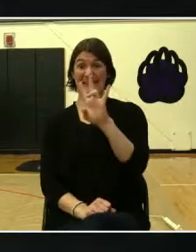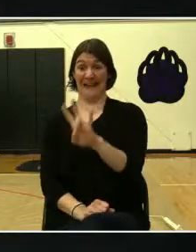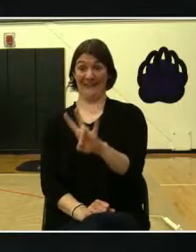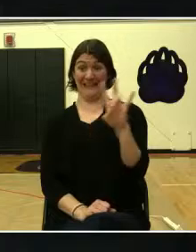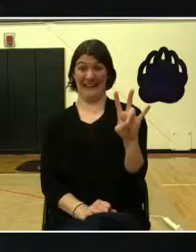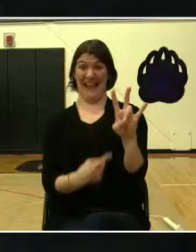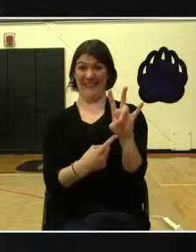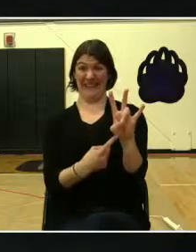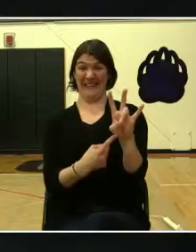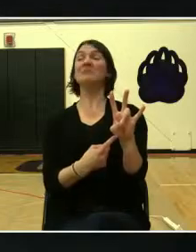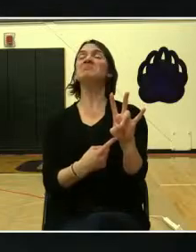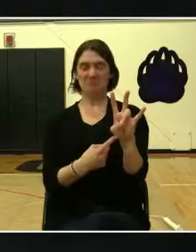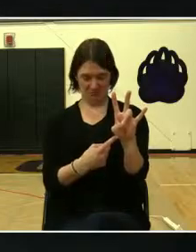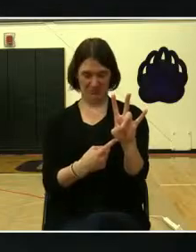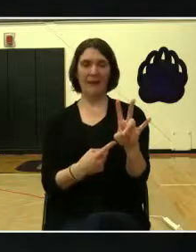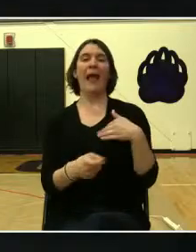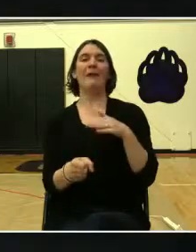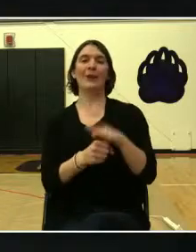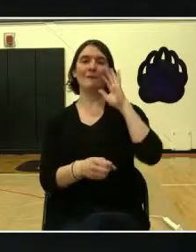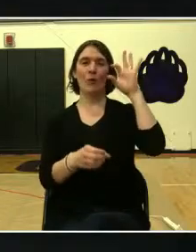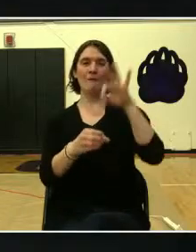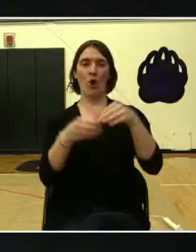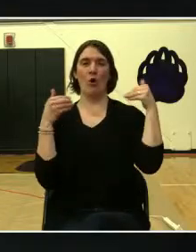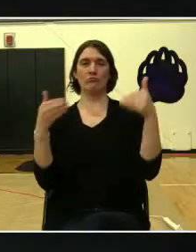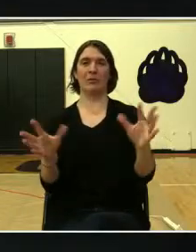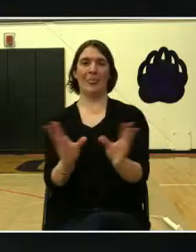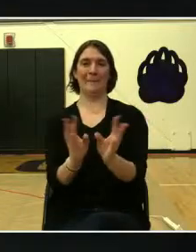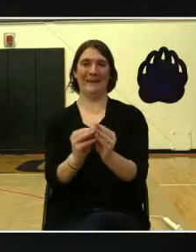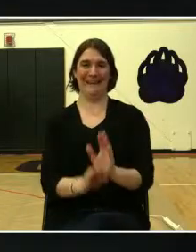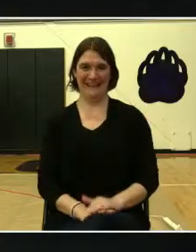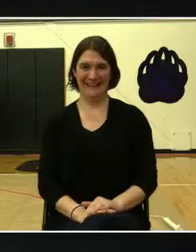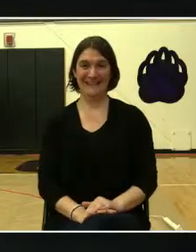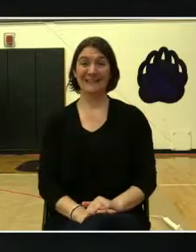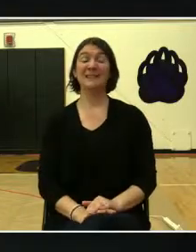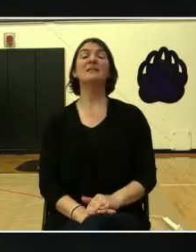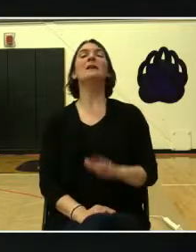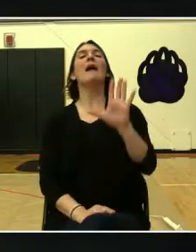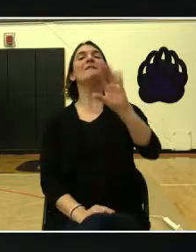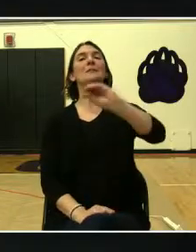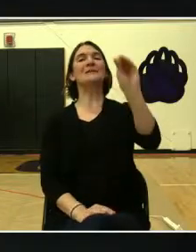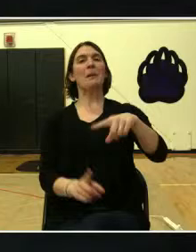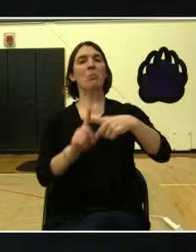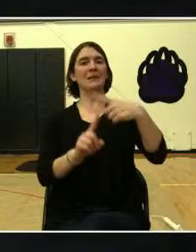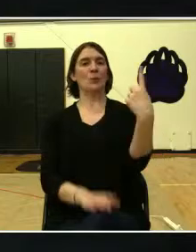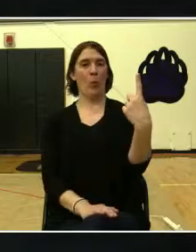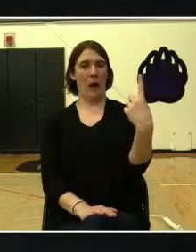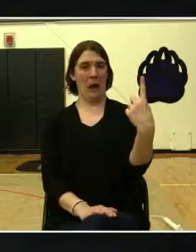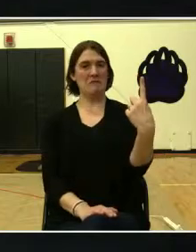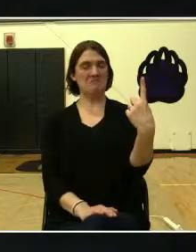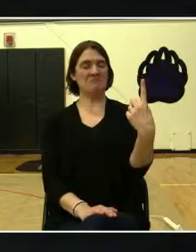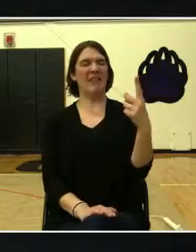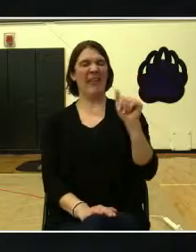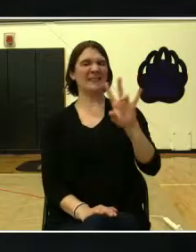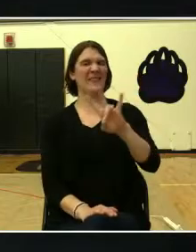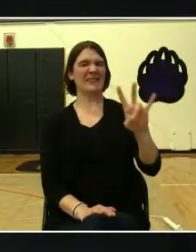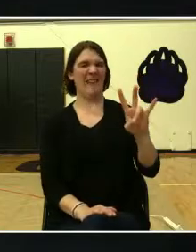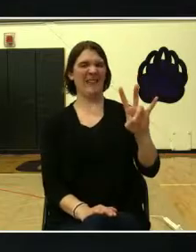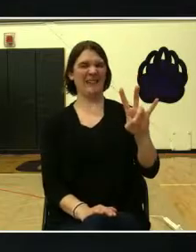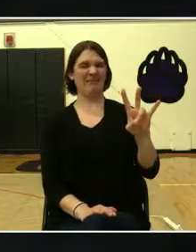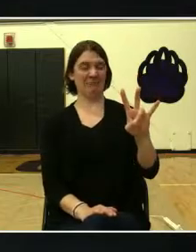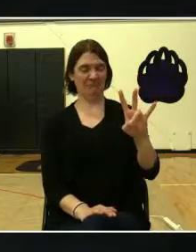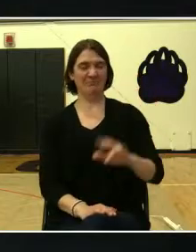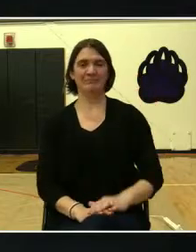for today's meeting at 77 members being 50% plus one of all potential